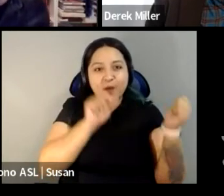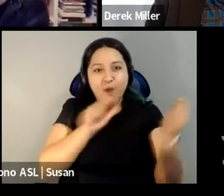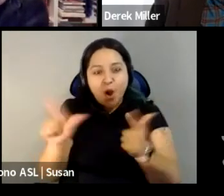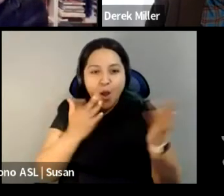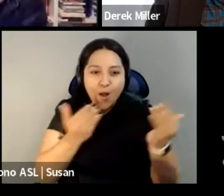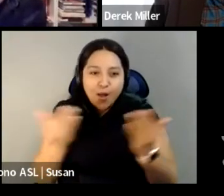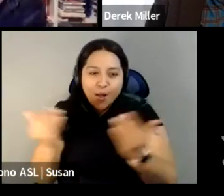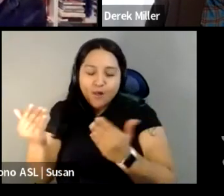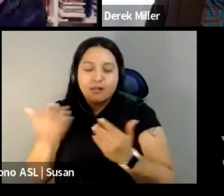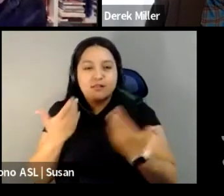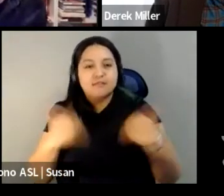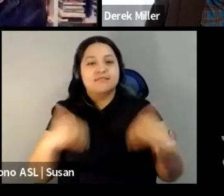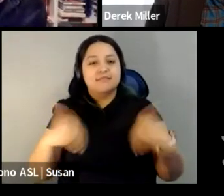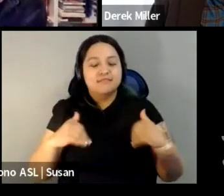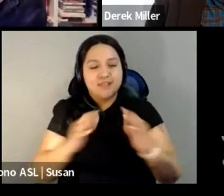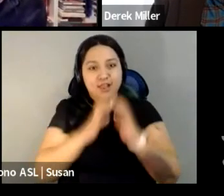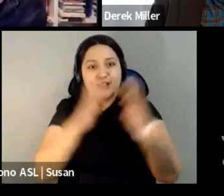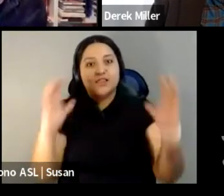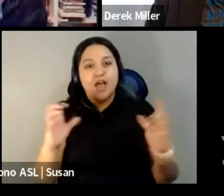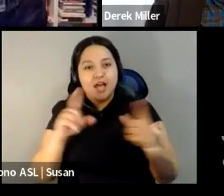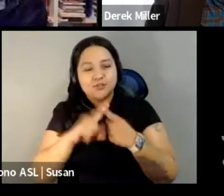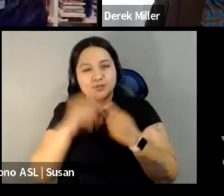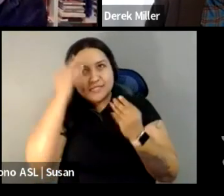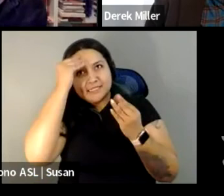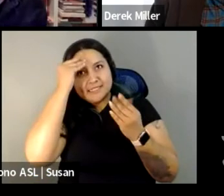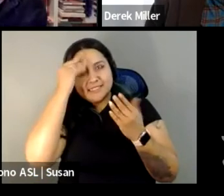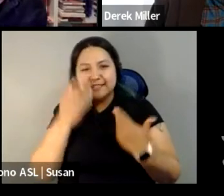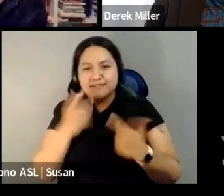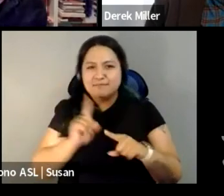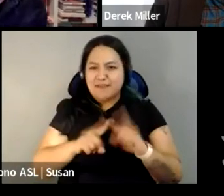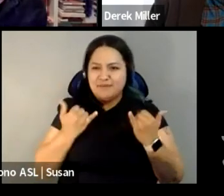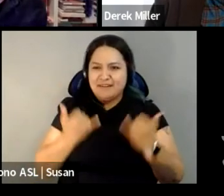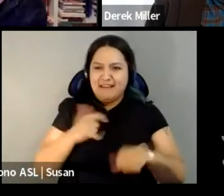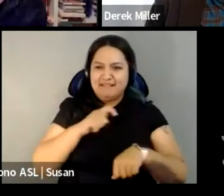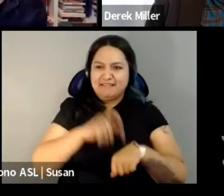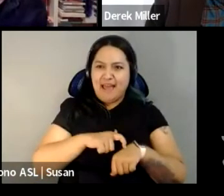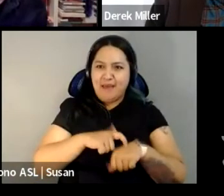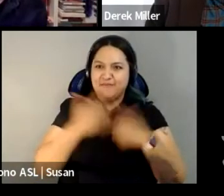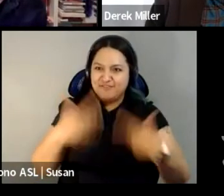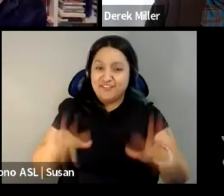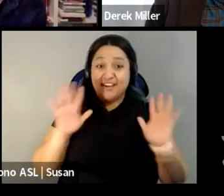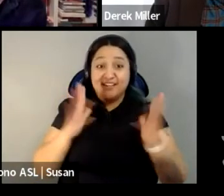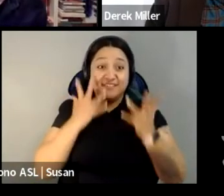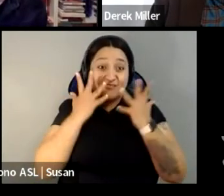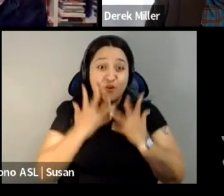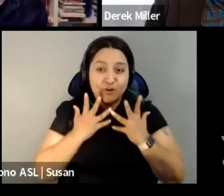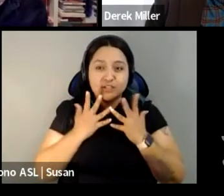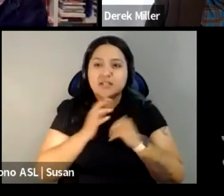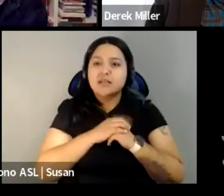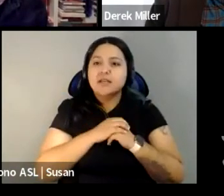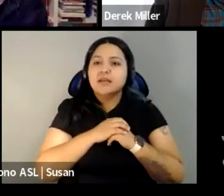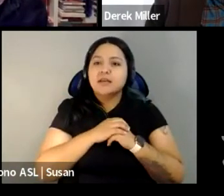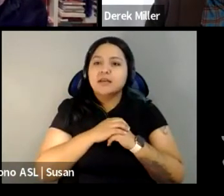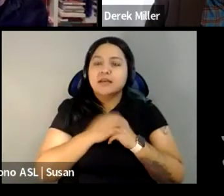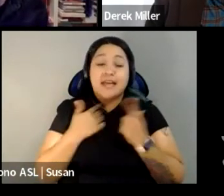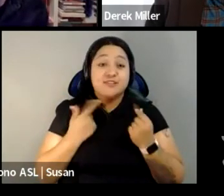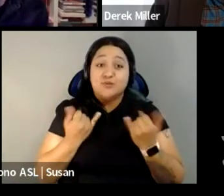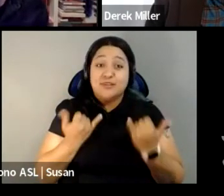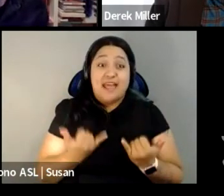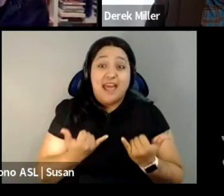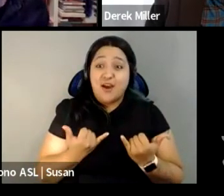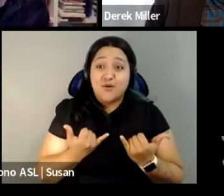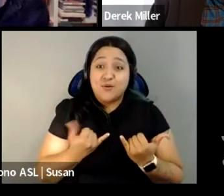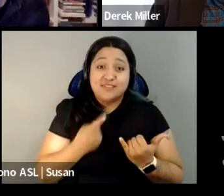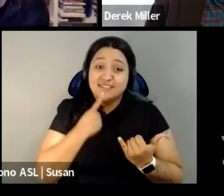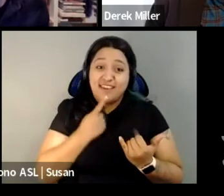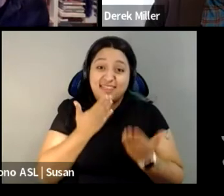but I fear we are kind of at the end of the time here, unfortunately. So all I can do at this point is say thank